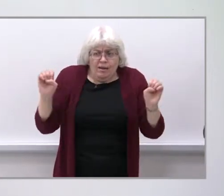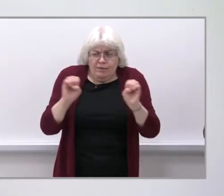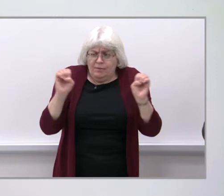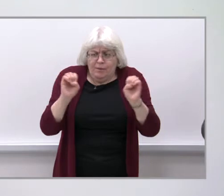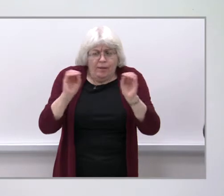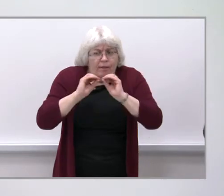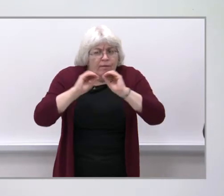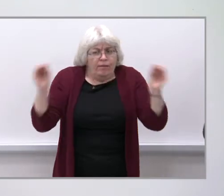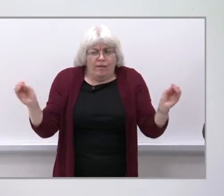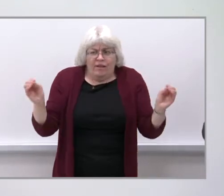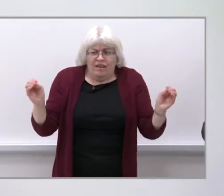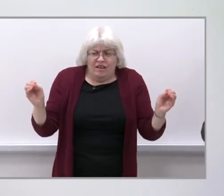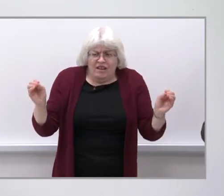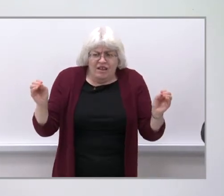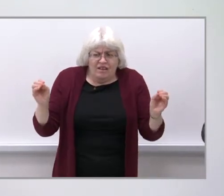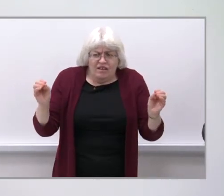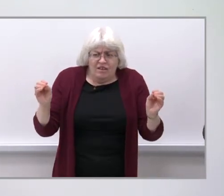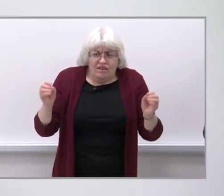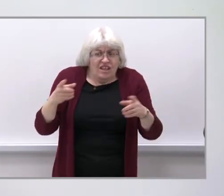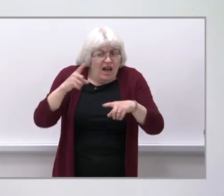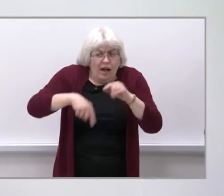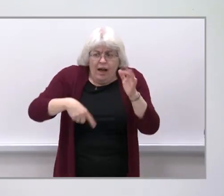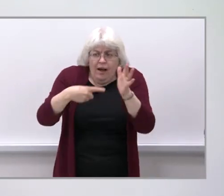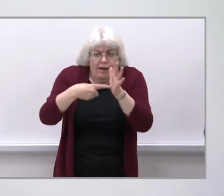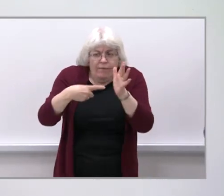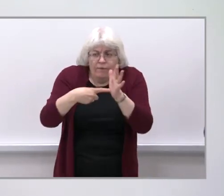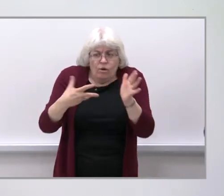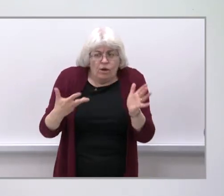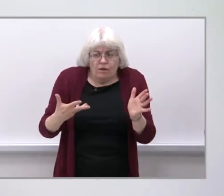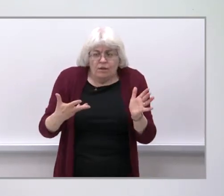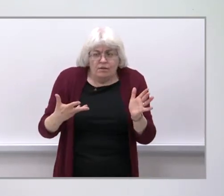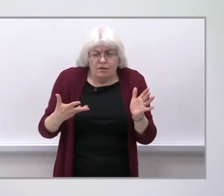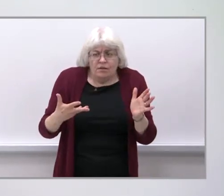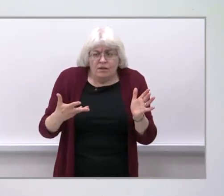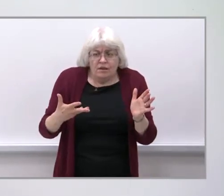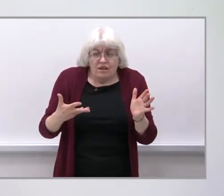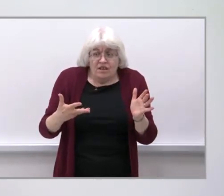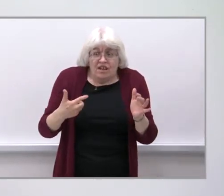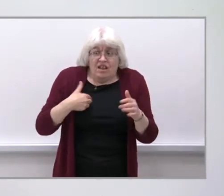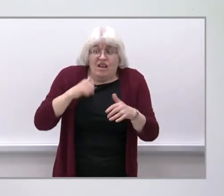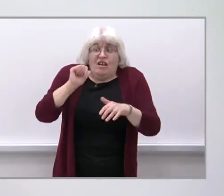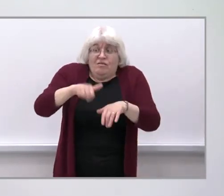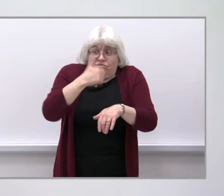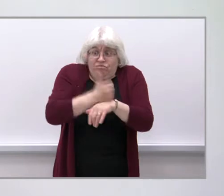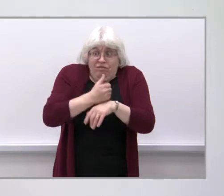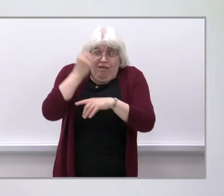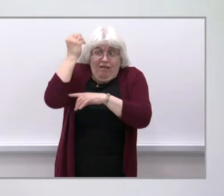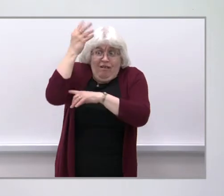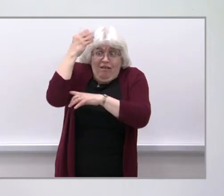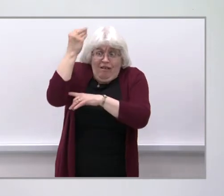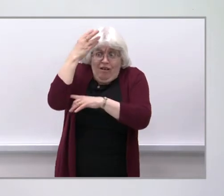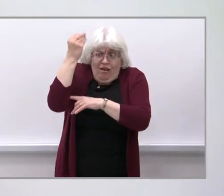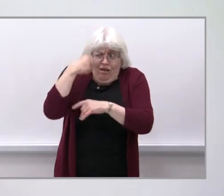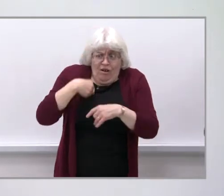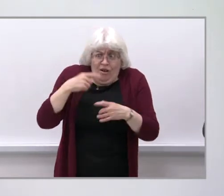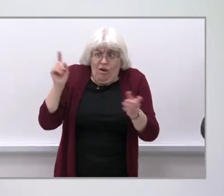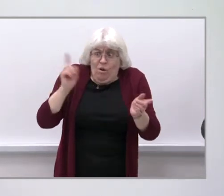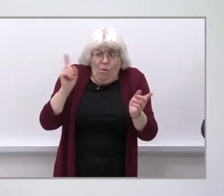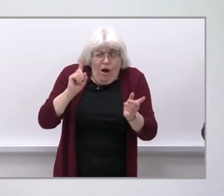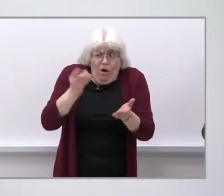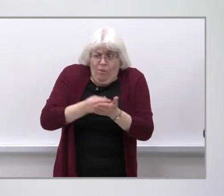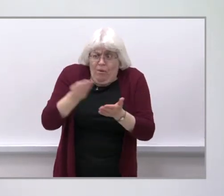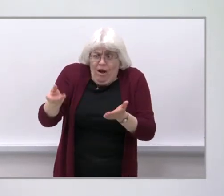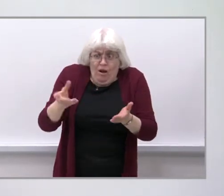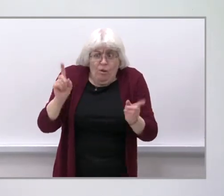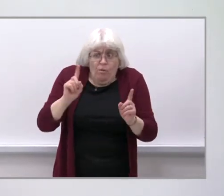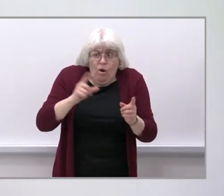But I didn't have any emergency equipment to indicate that because I'm not in a financial position to do that. So if I were to set up something like that, where